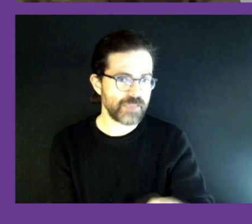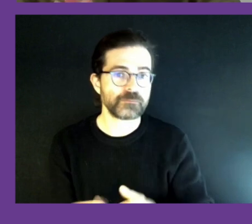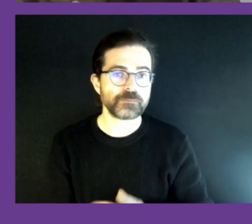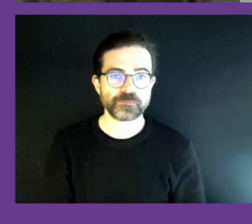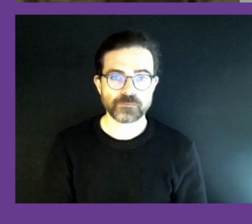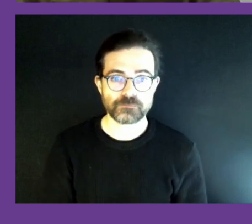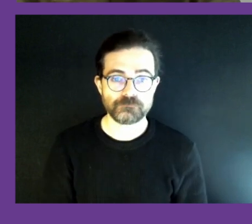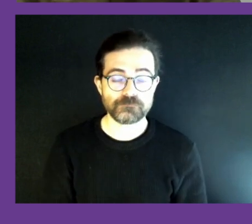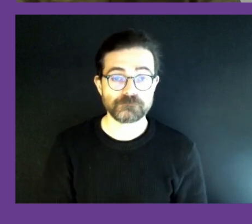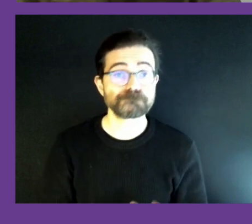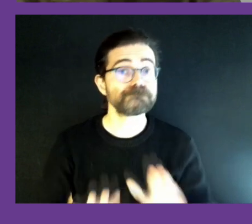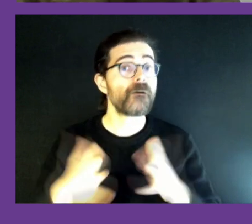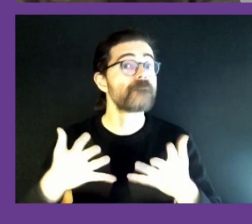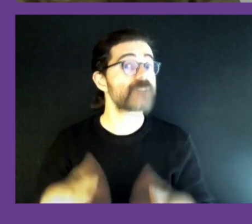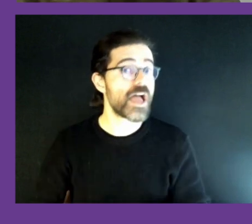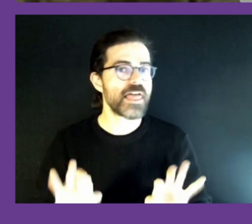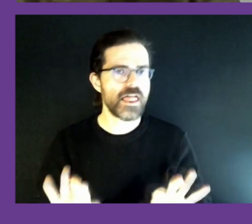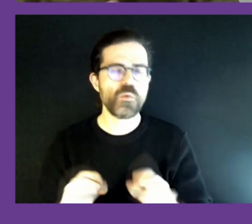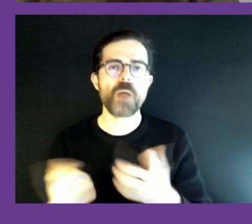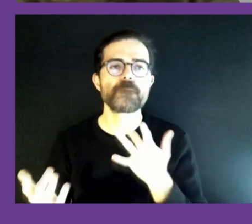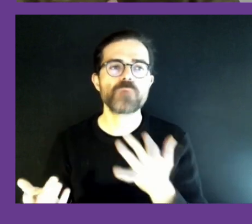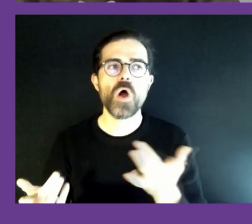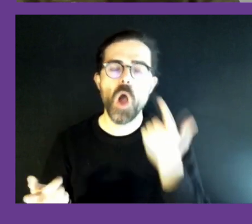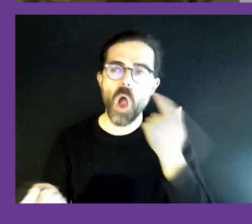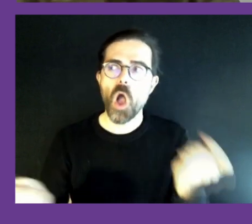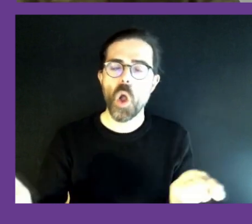some key activities targeted towards